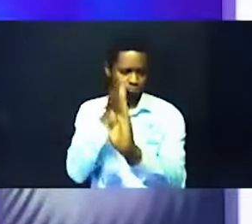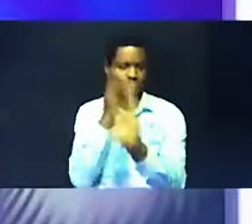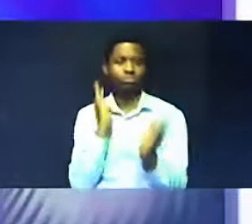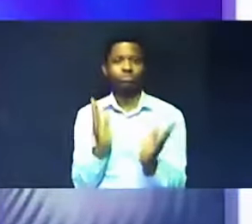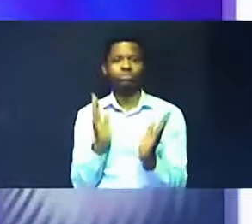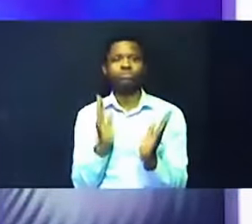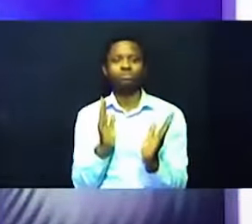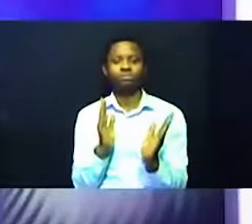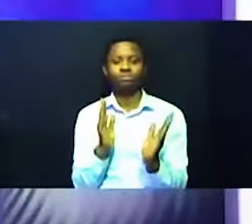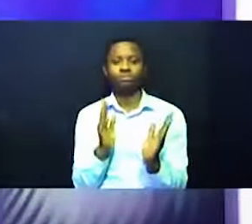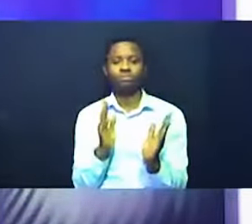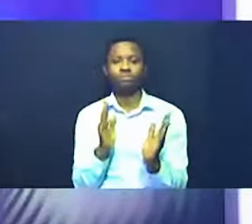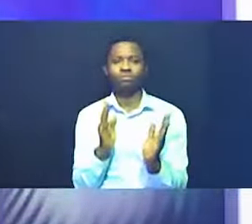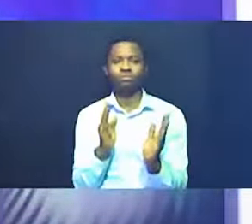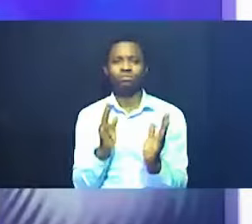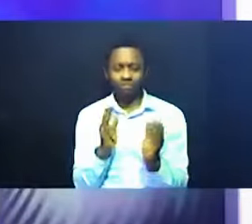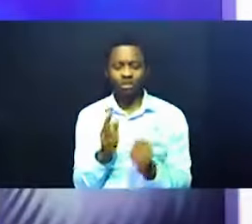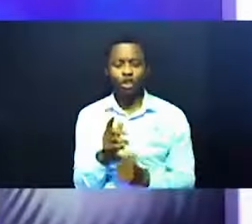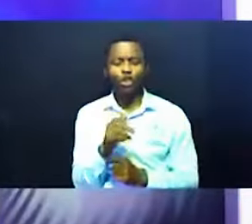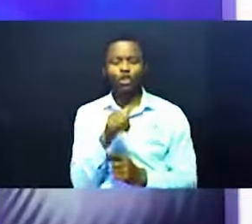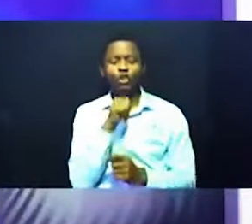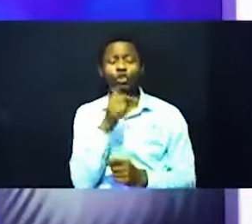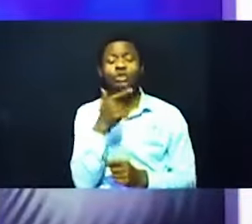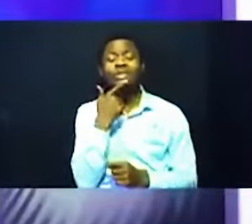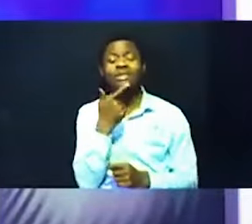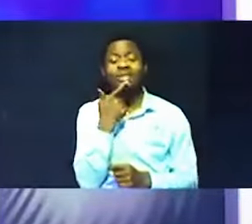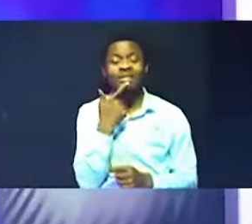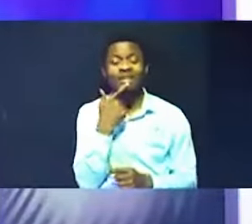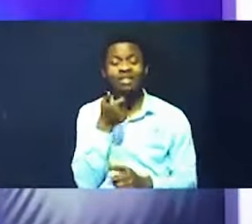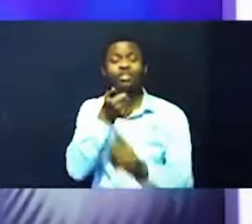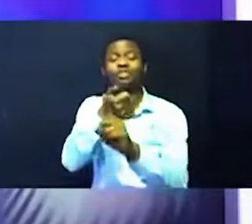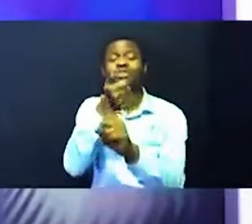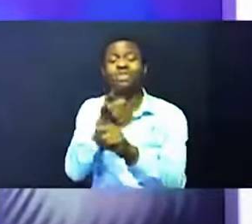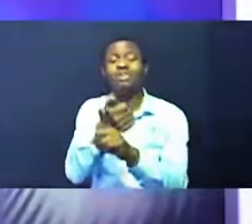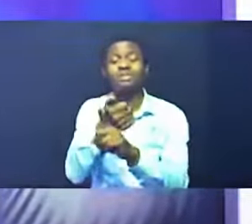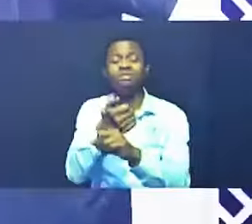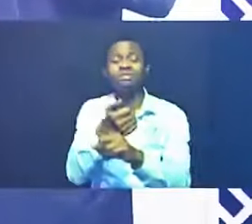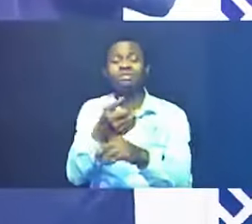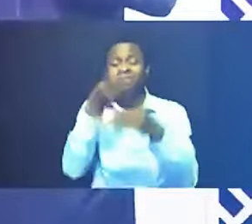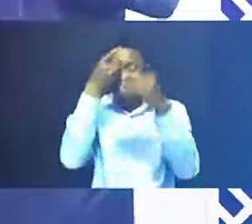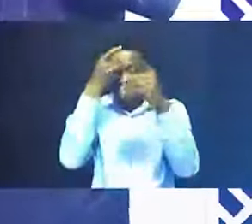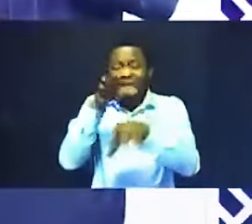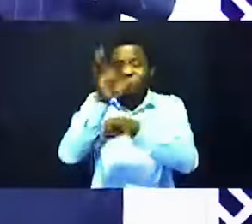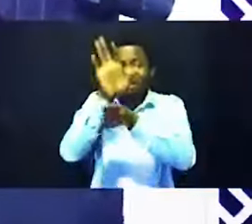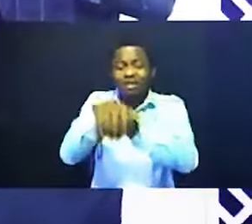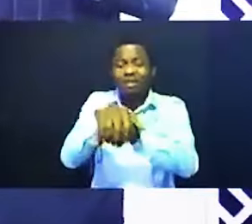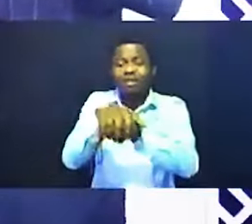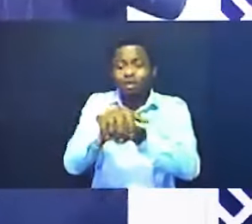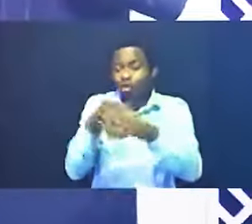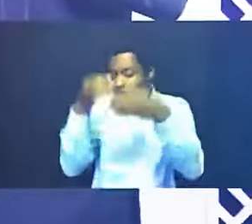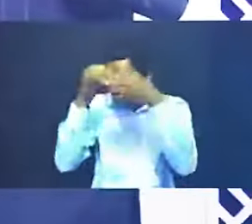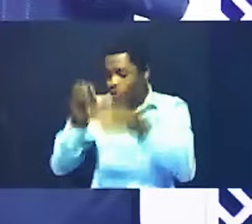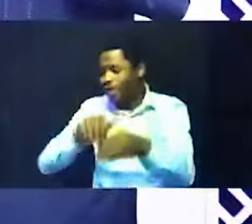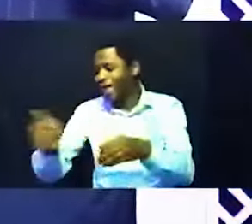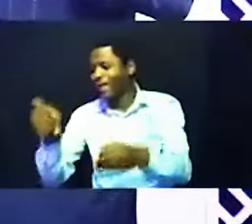intentionally put a stumbling block on another person's way